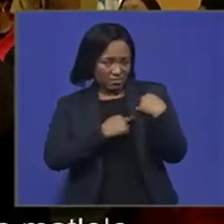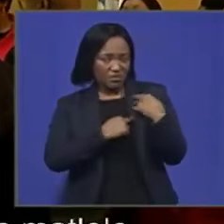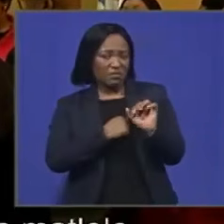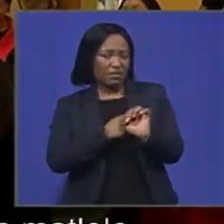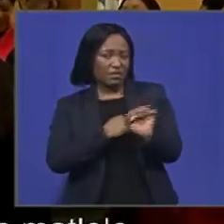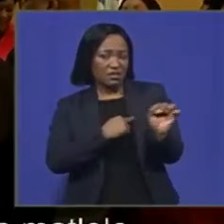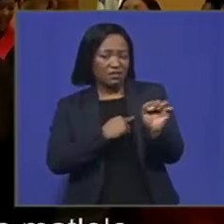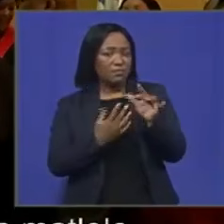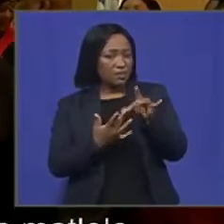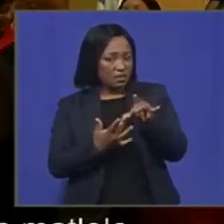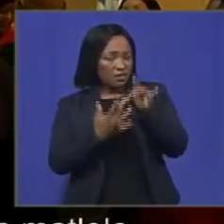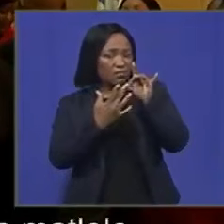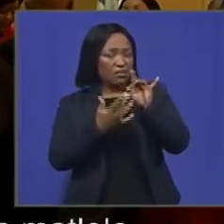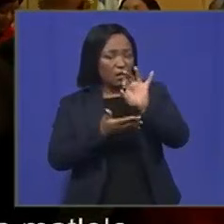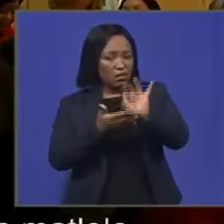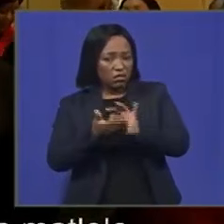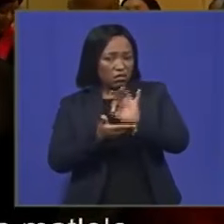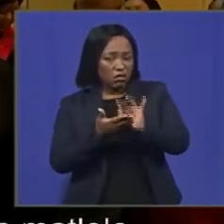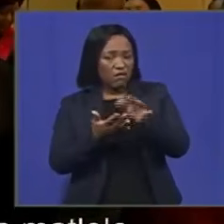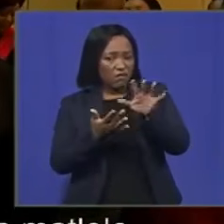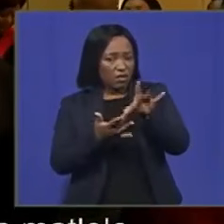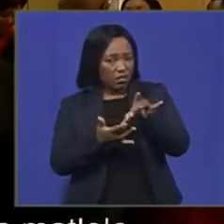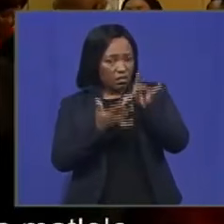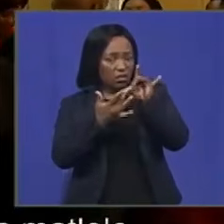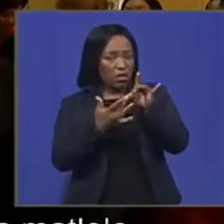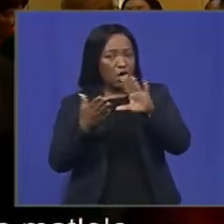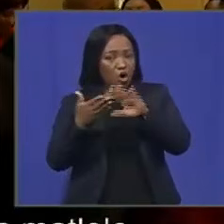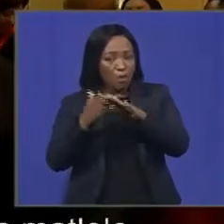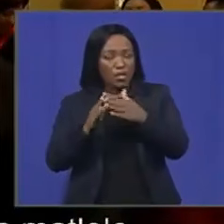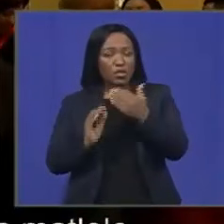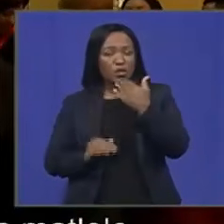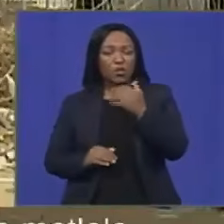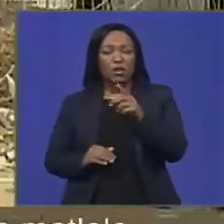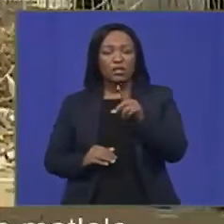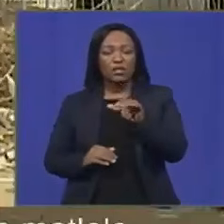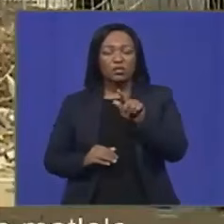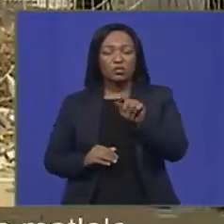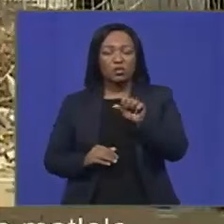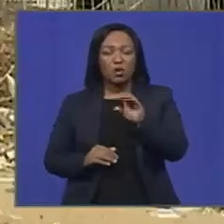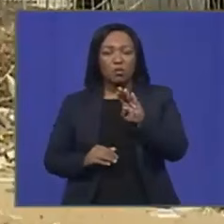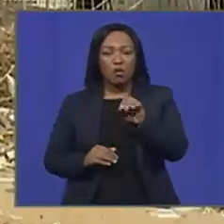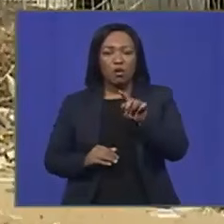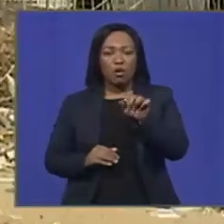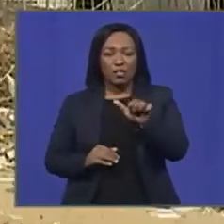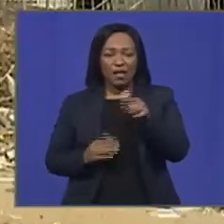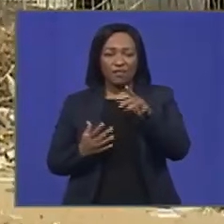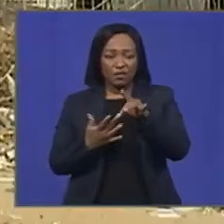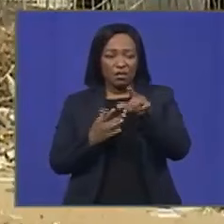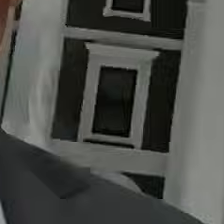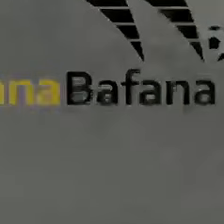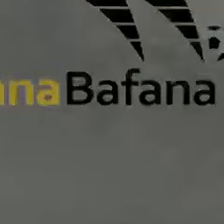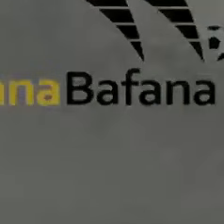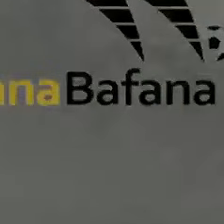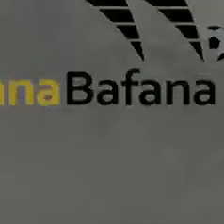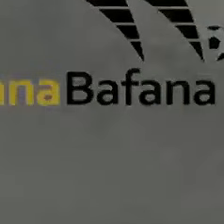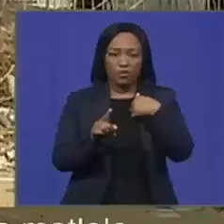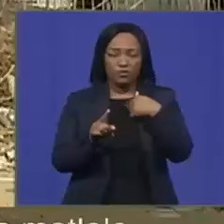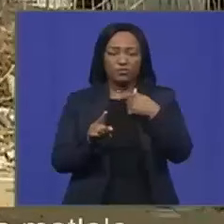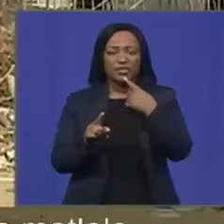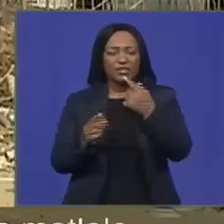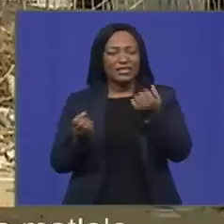the elected representatives. The Tsoboga community has elected them, not us. Banna le seabe ba re baagi ba santse ba sena ditirelo